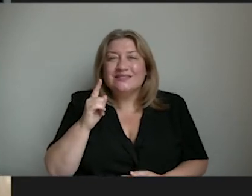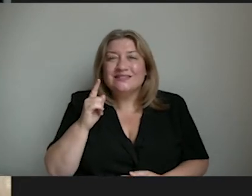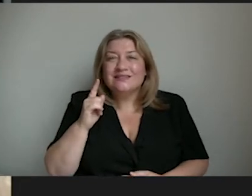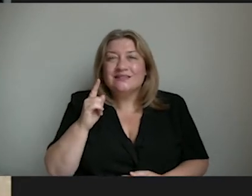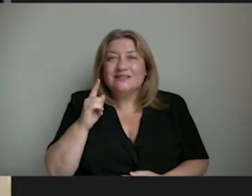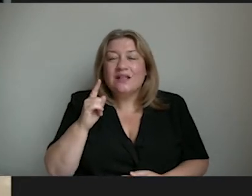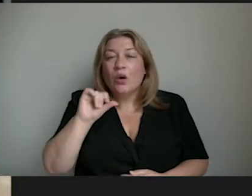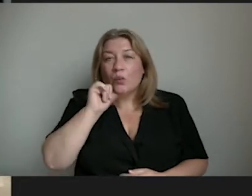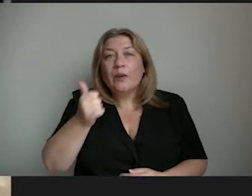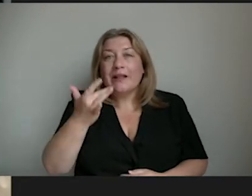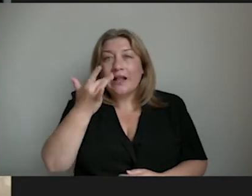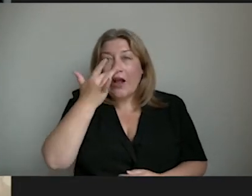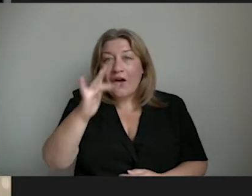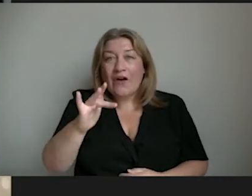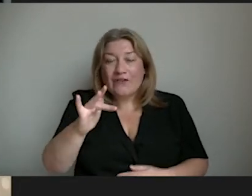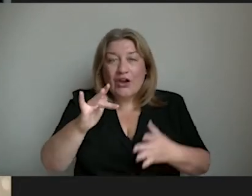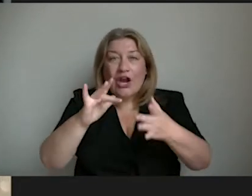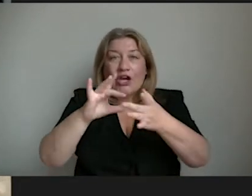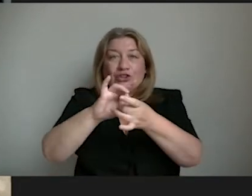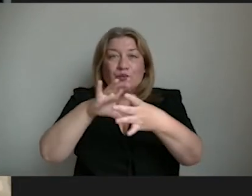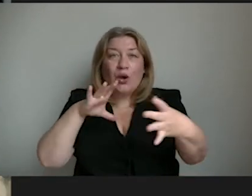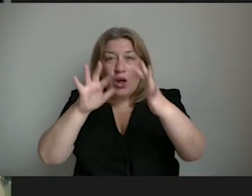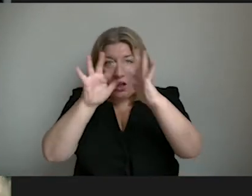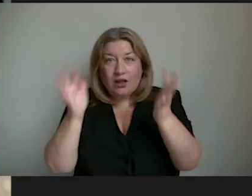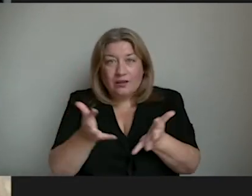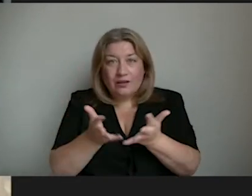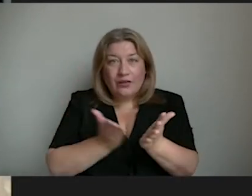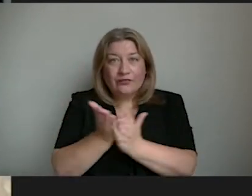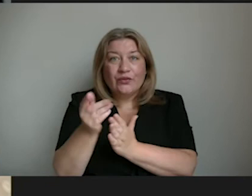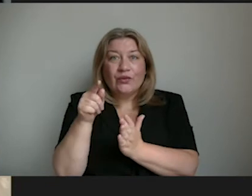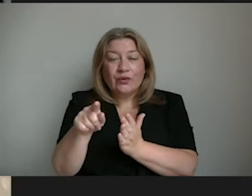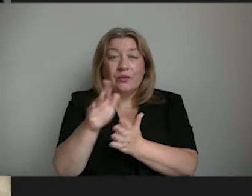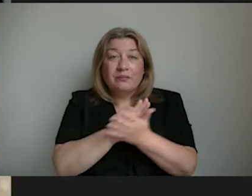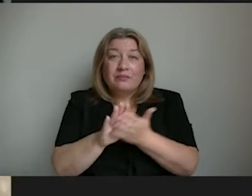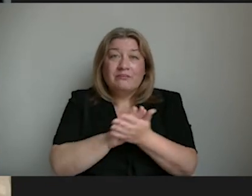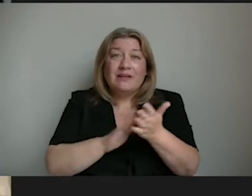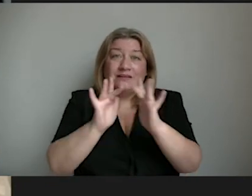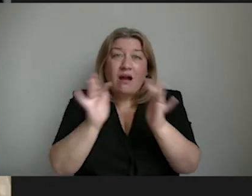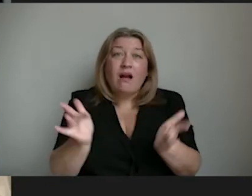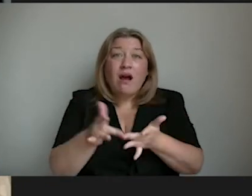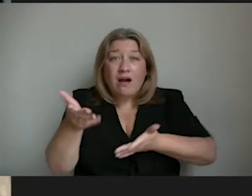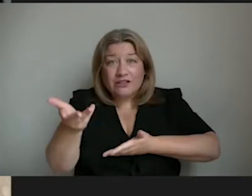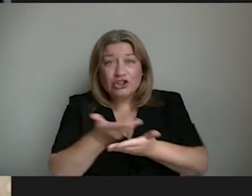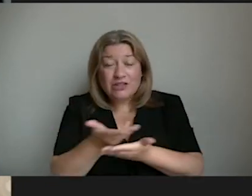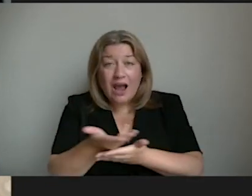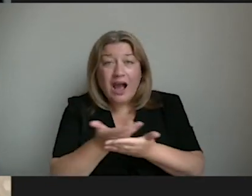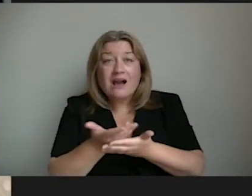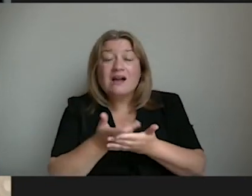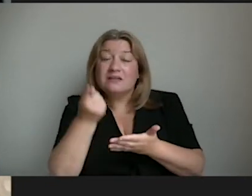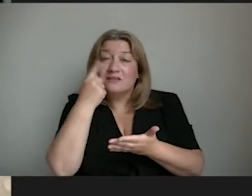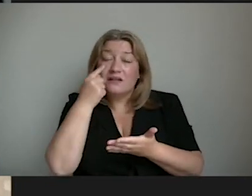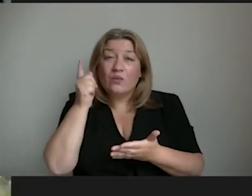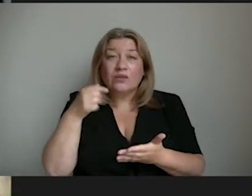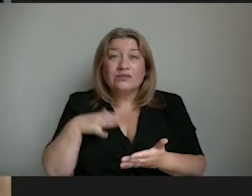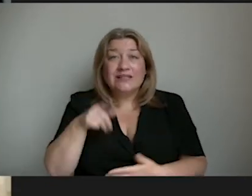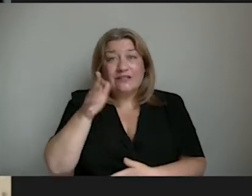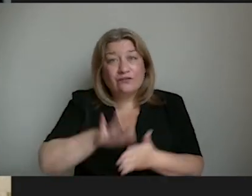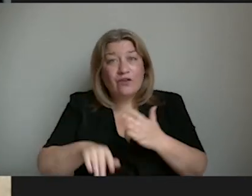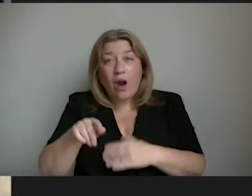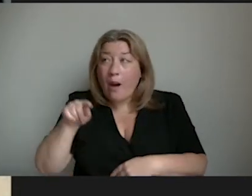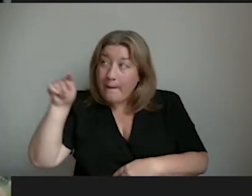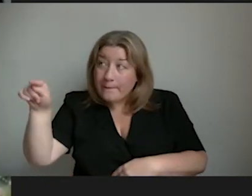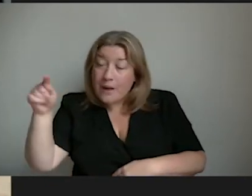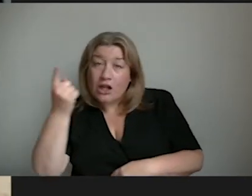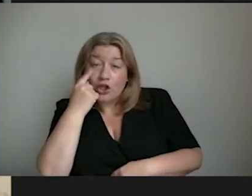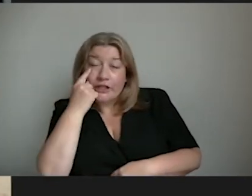we will be doing it all virtually. So definitely just have an online chat with you and talk through what is required